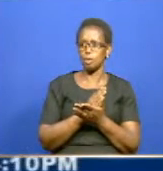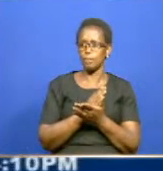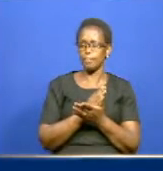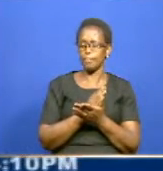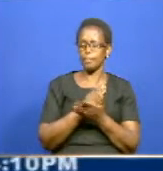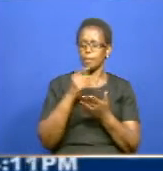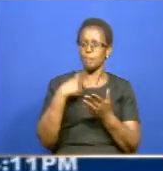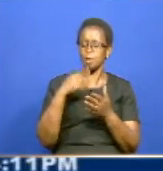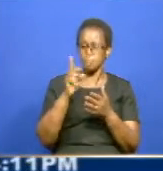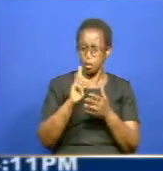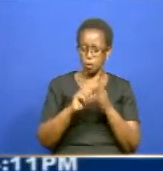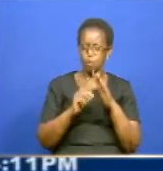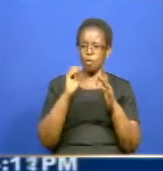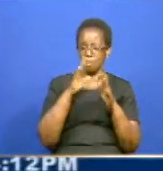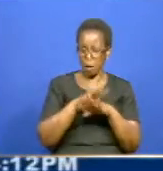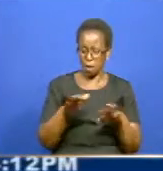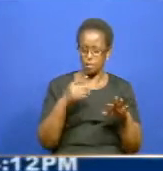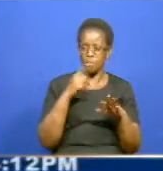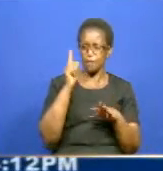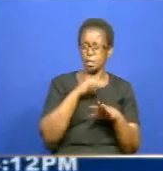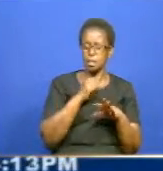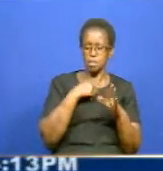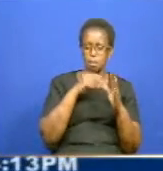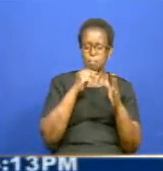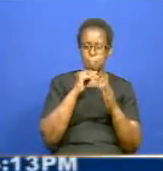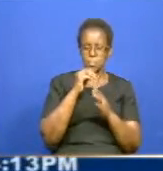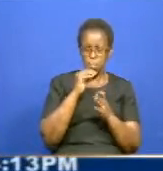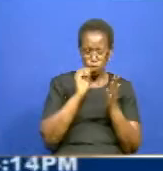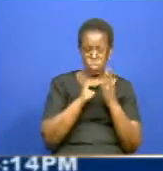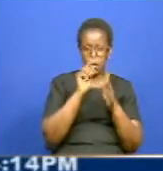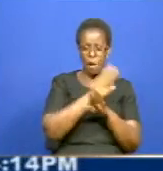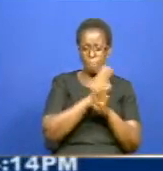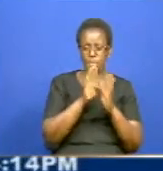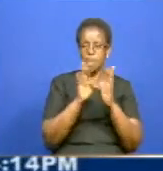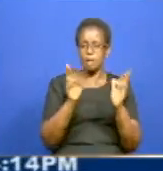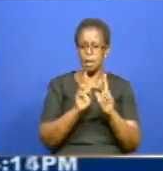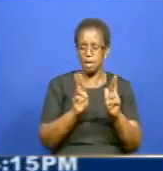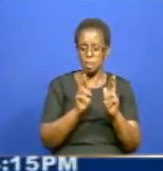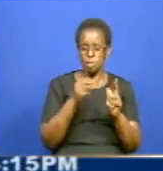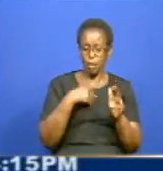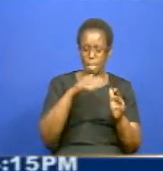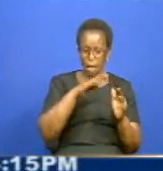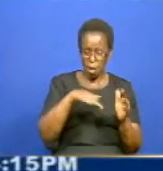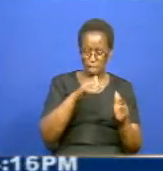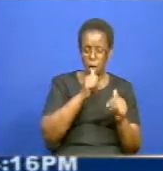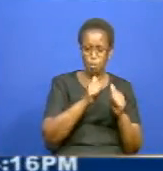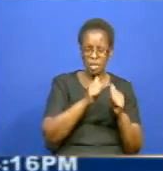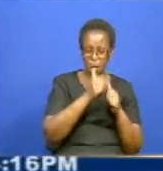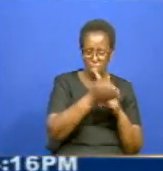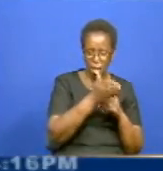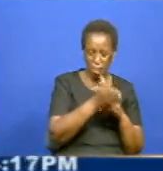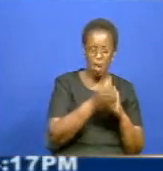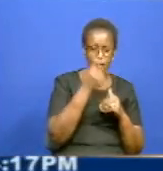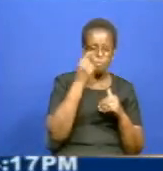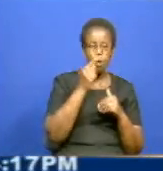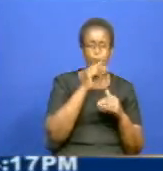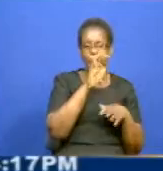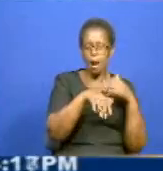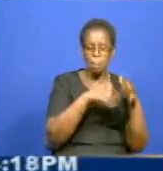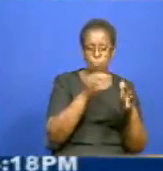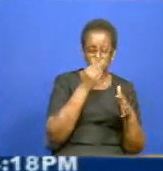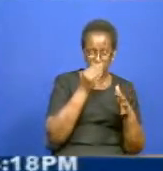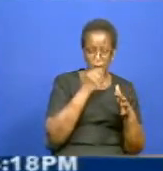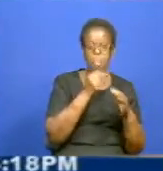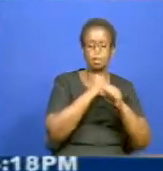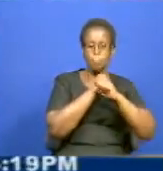Lands is putting in place to ensure that areas around water bodies used as grazing area for wildlife are protected. Thank you, Mr.